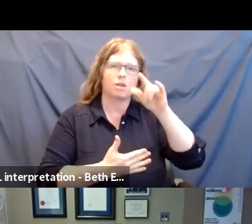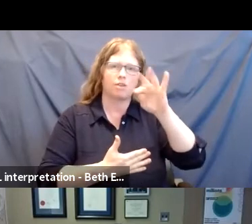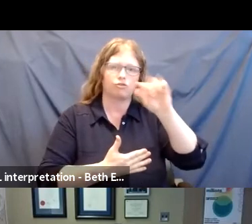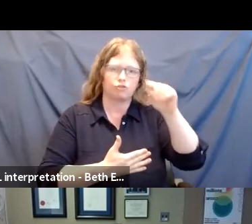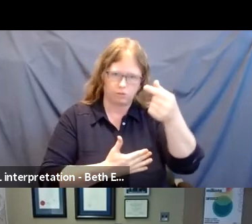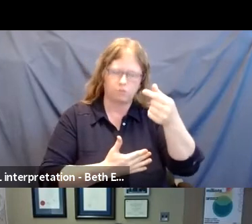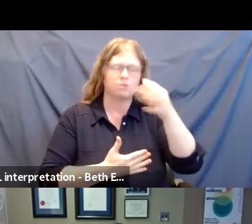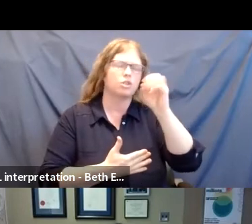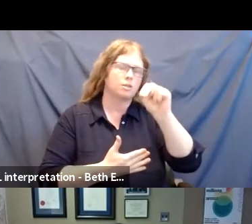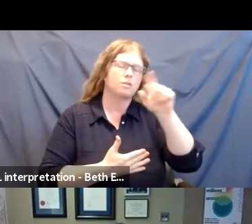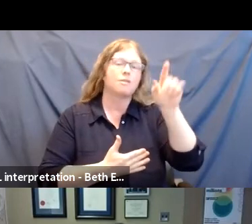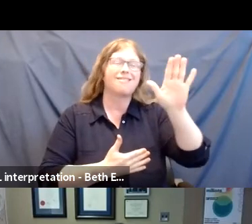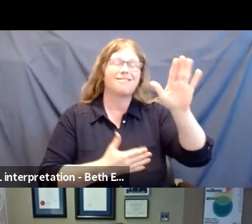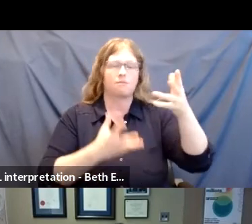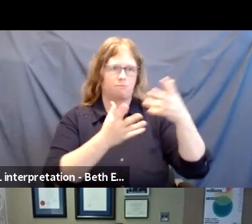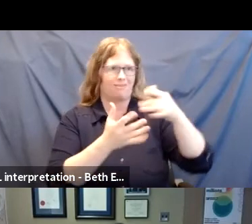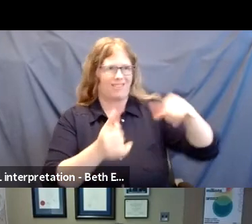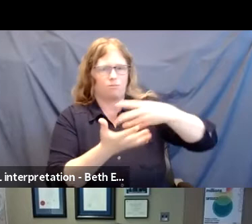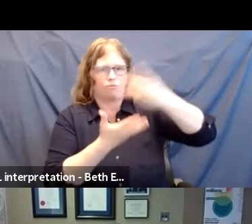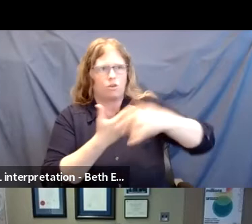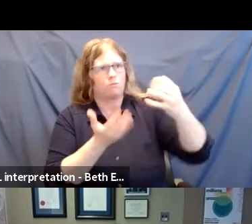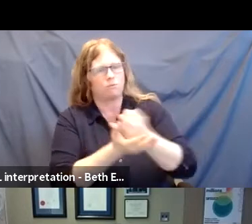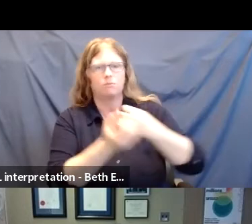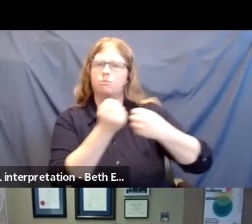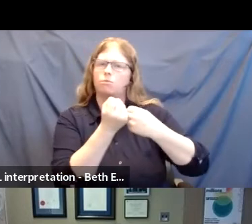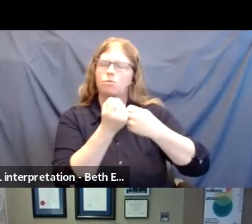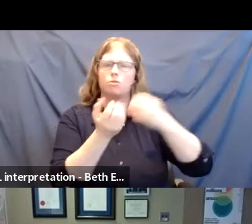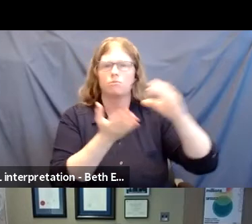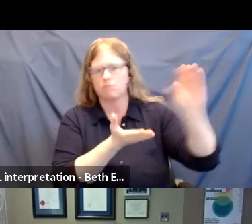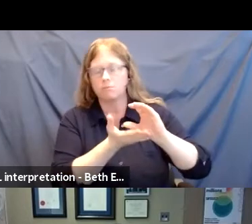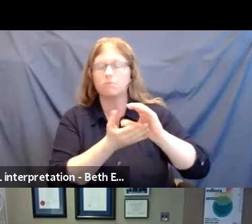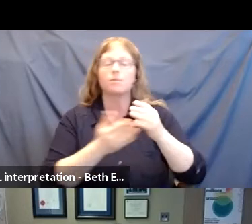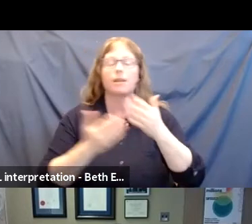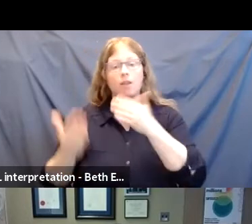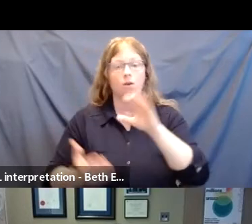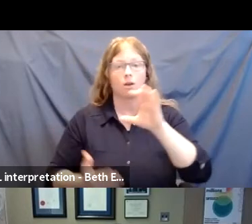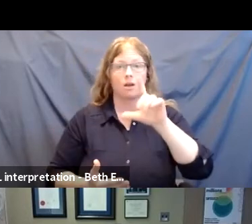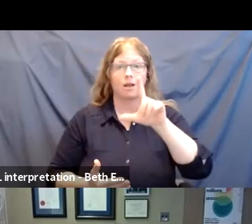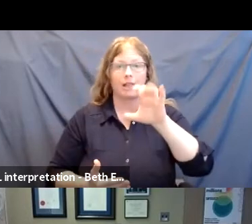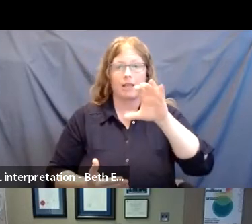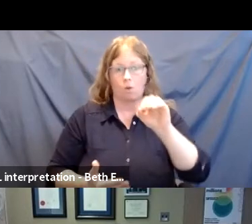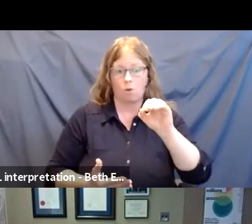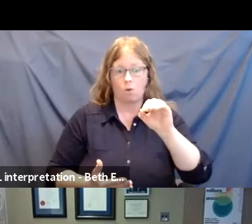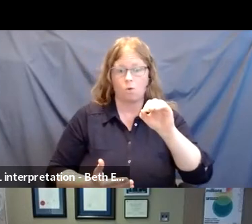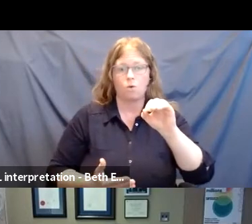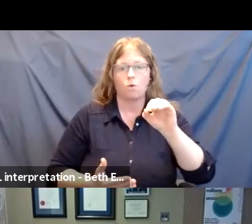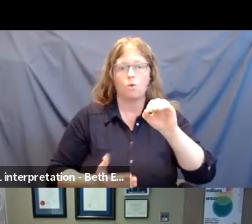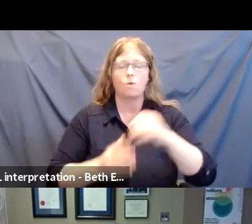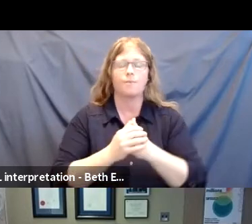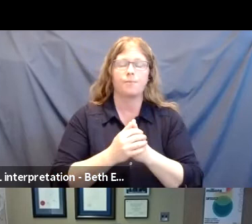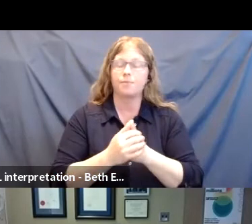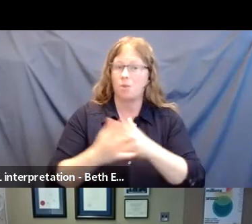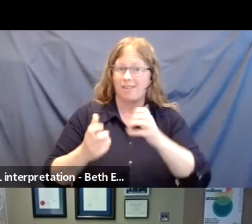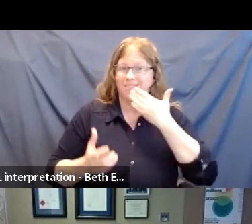project. We want to express our deep appreciation to CLEO, the Community Legal Education Ontario.